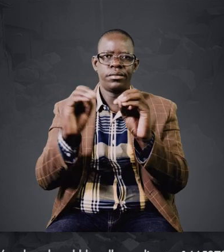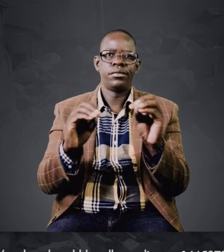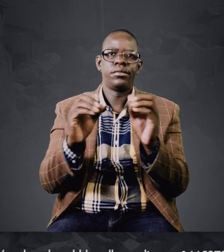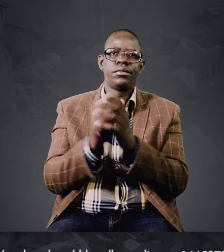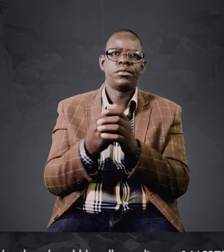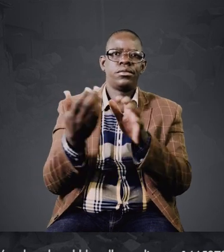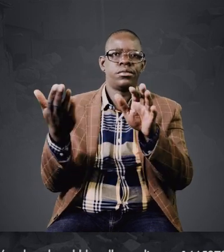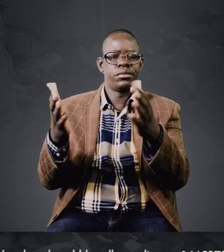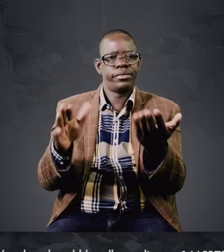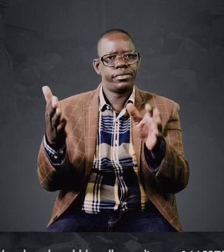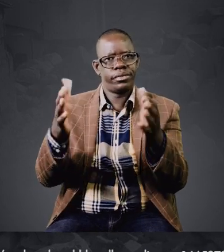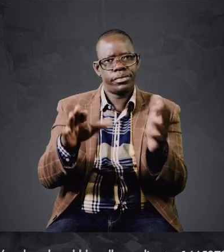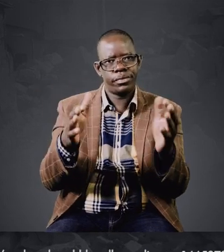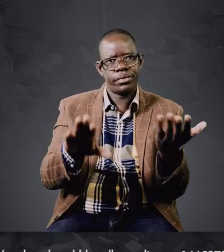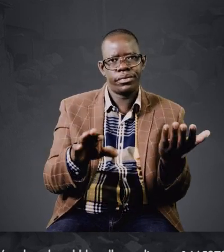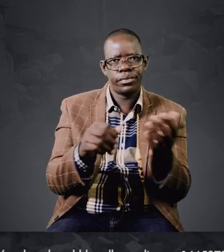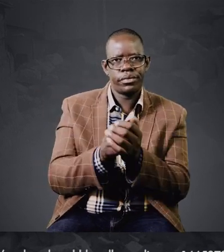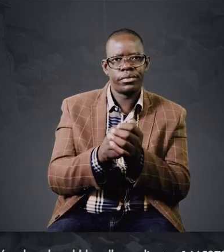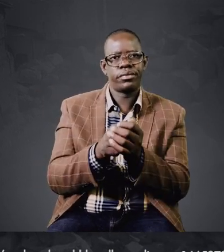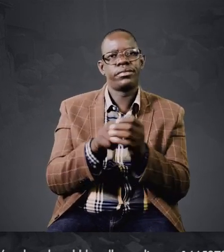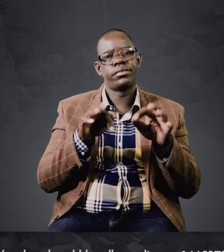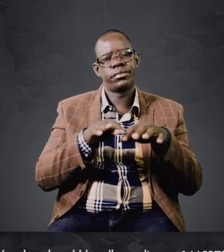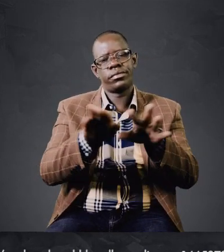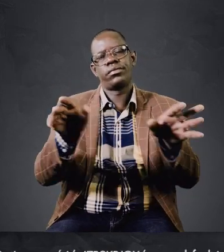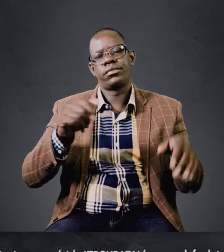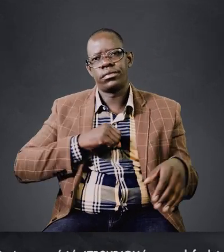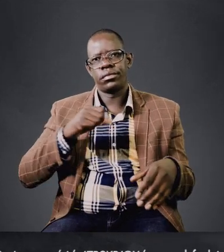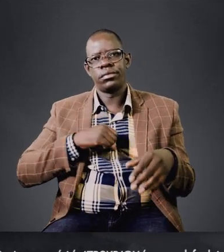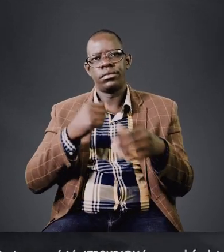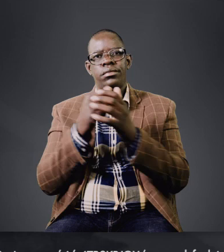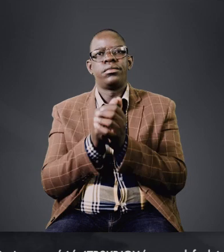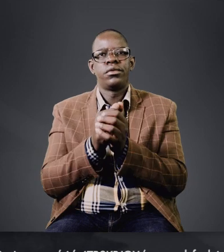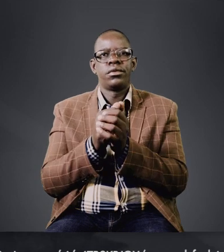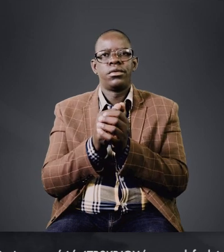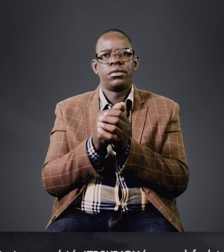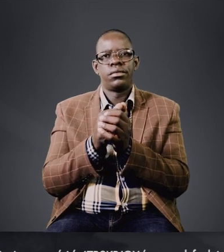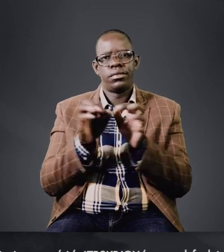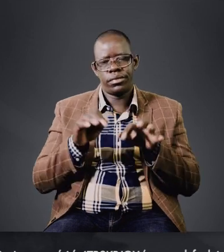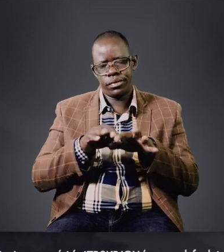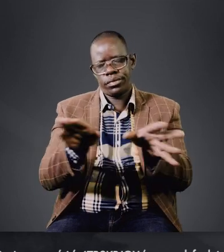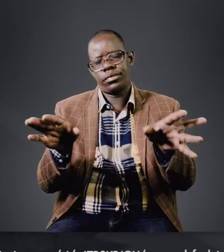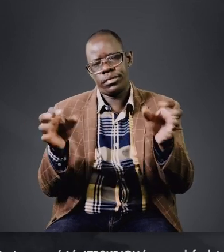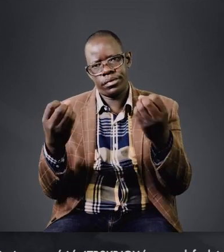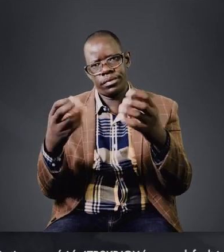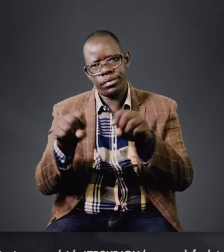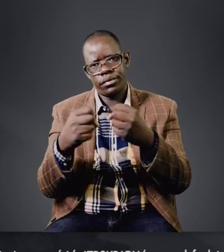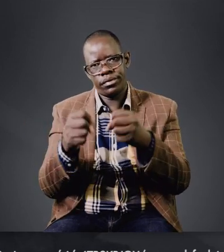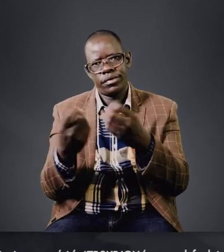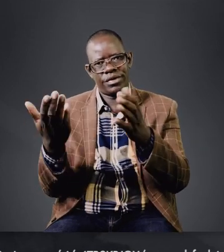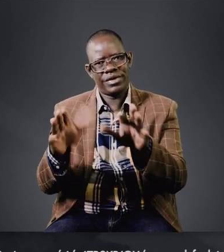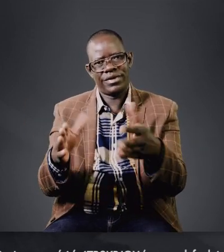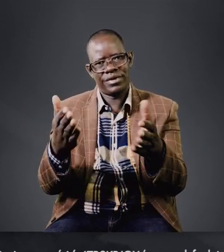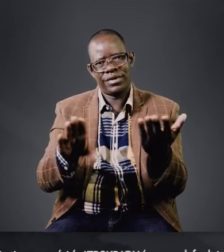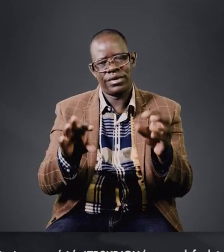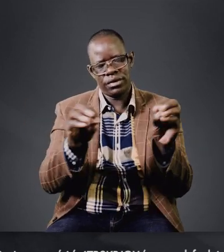bodies under the rubble can cause the spread of diseases. Tsunami waves can cause more damage and loss of life than